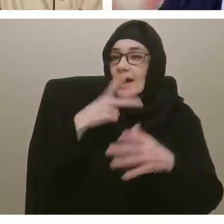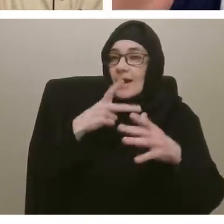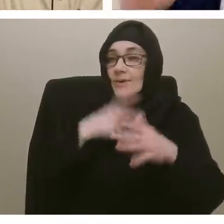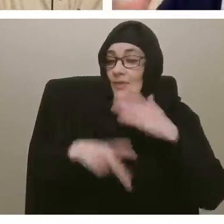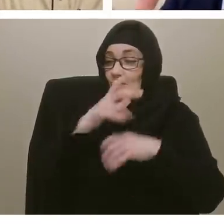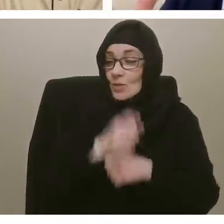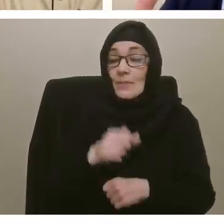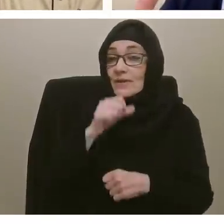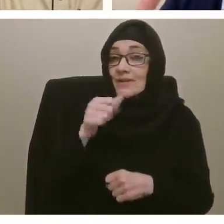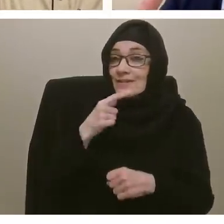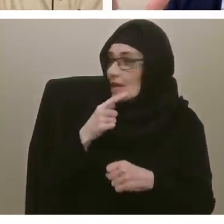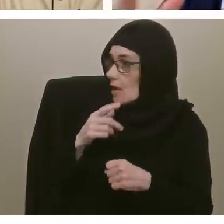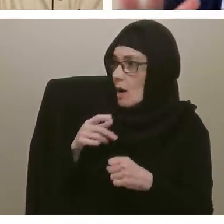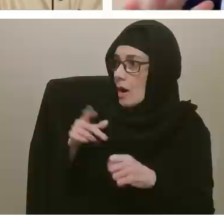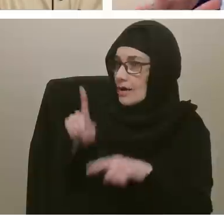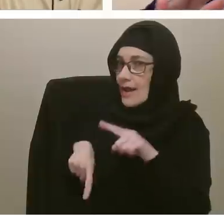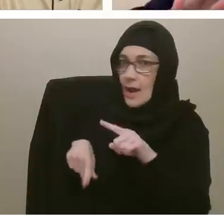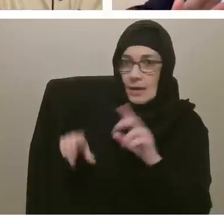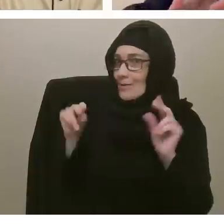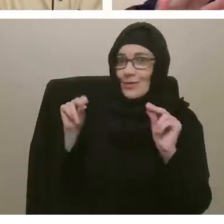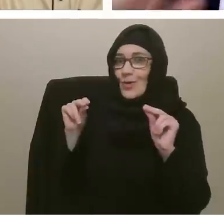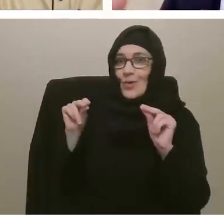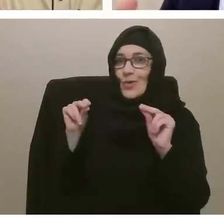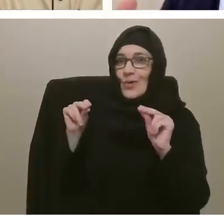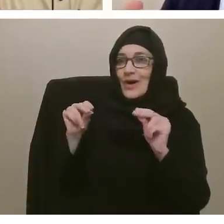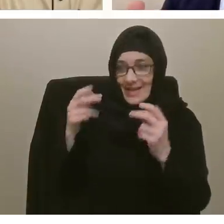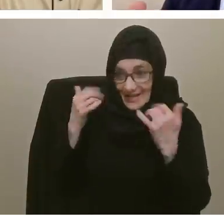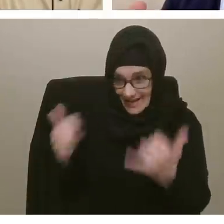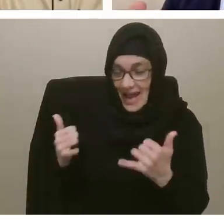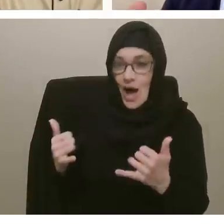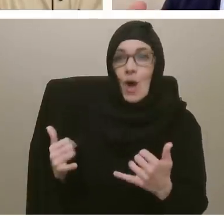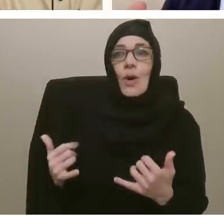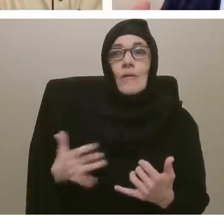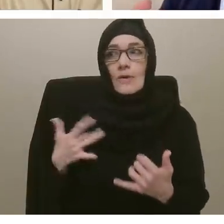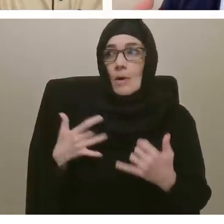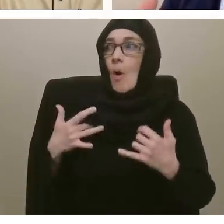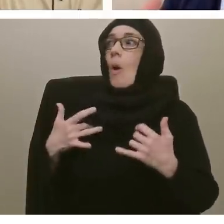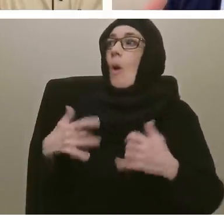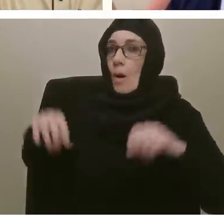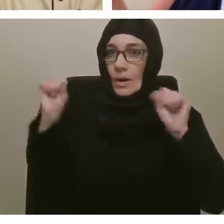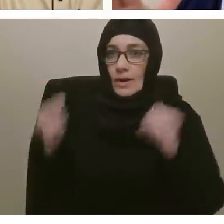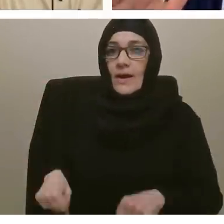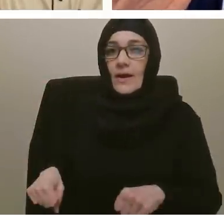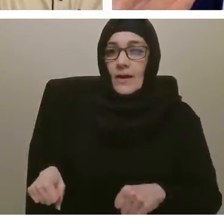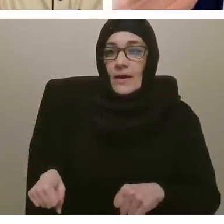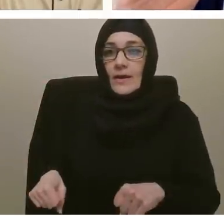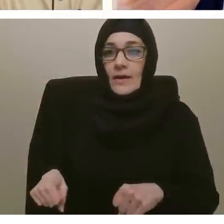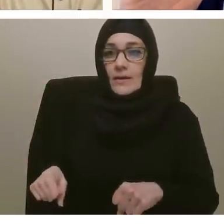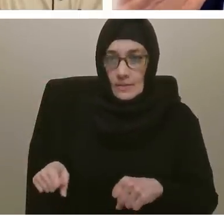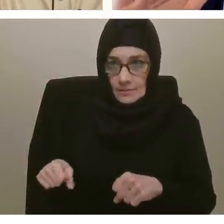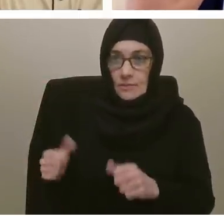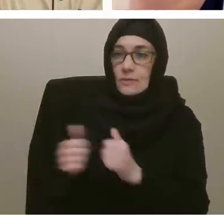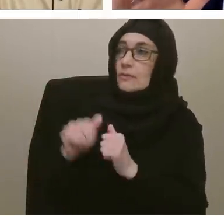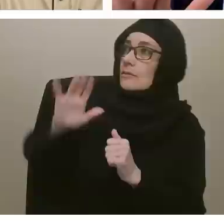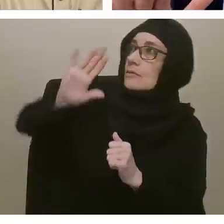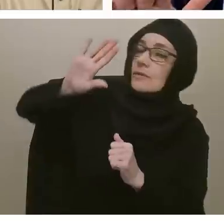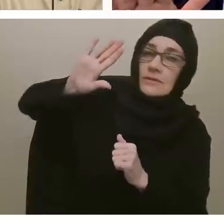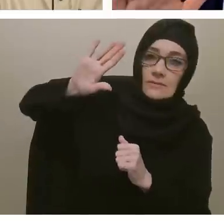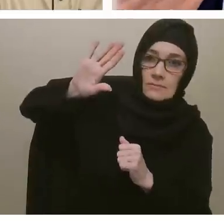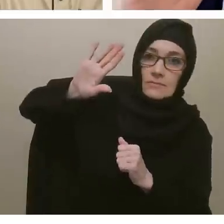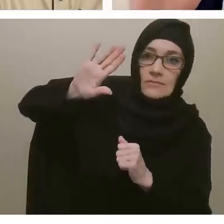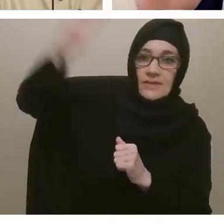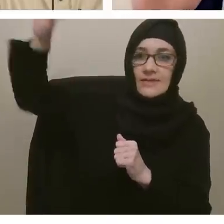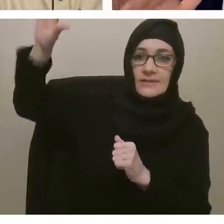No, billahi subhanahu wa ta'ala, I am very capable, you know. And it is that